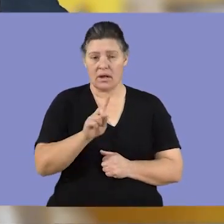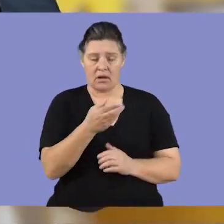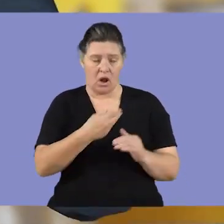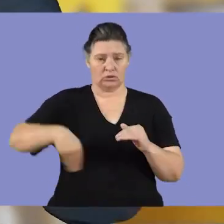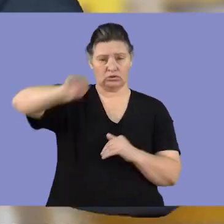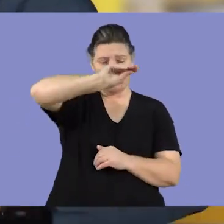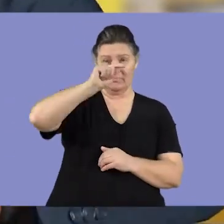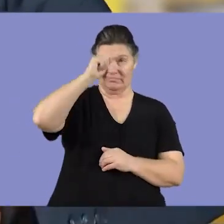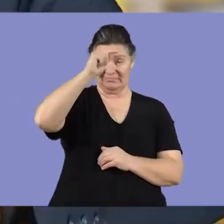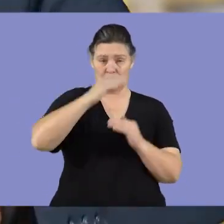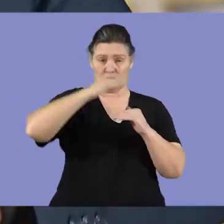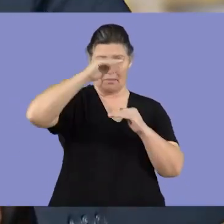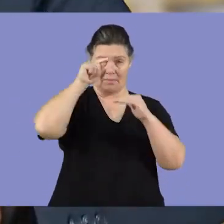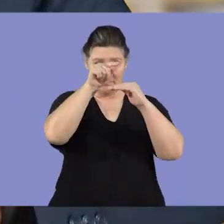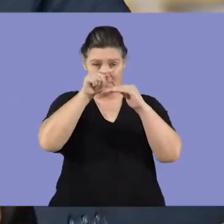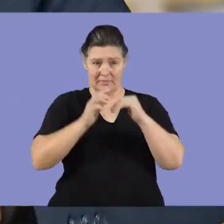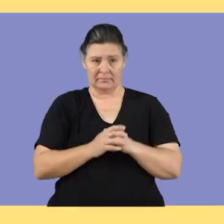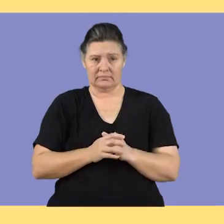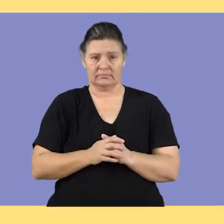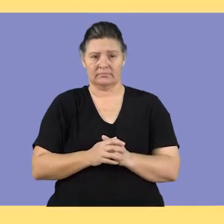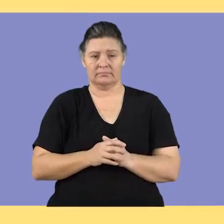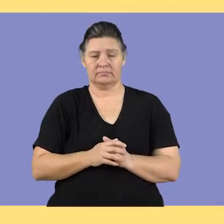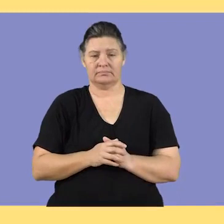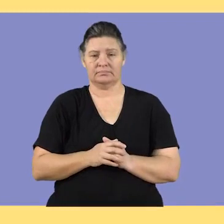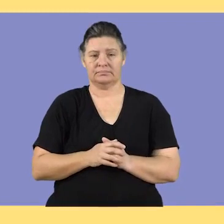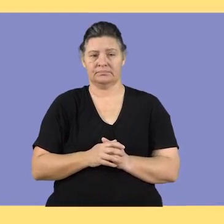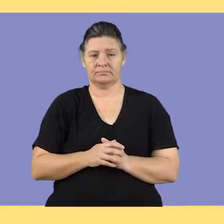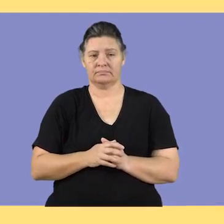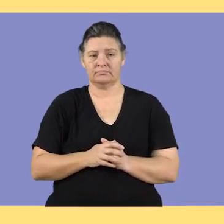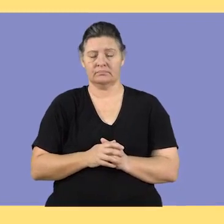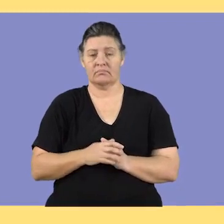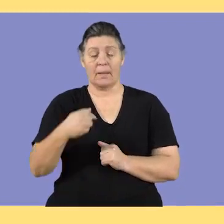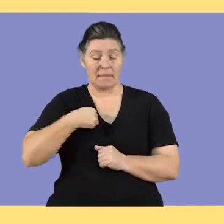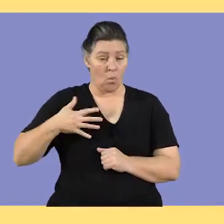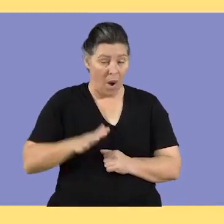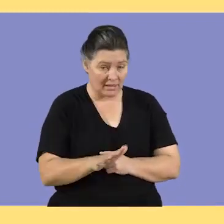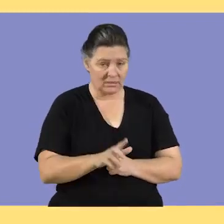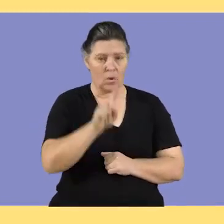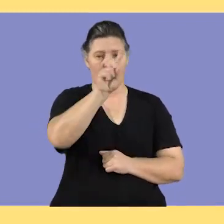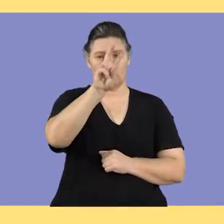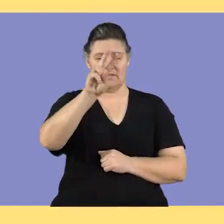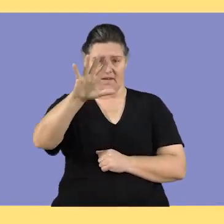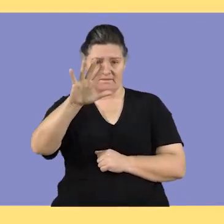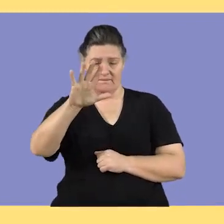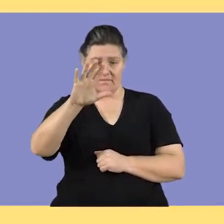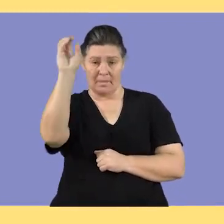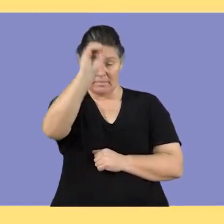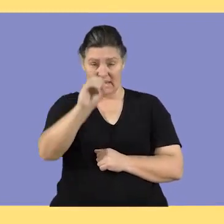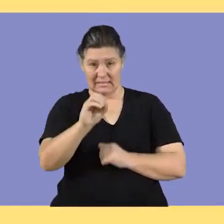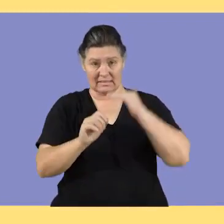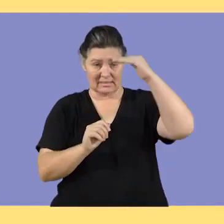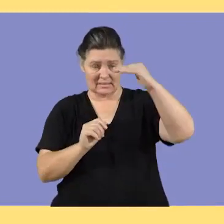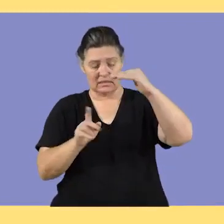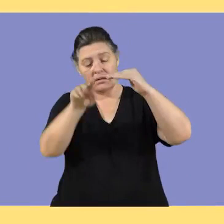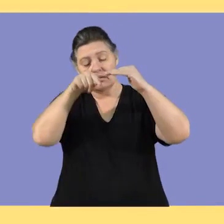on top. On top. You can see this one is on top. What you want is always on top. So what